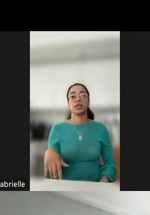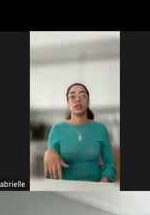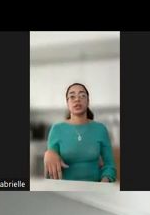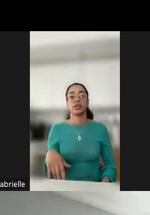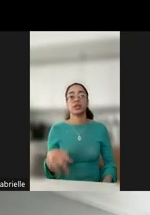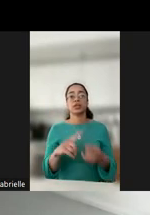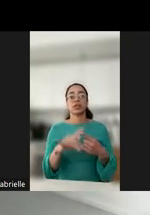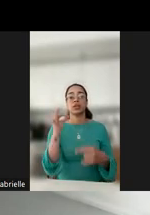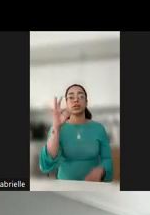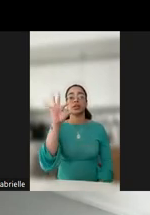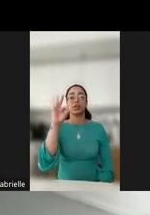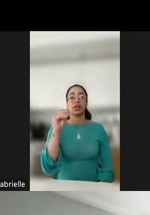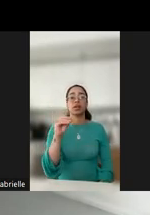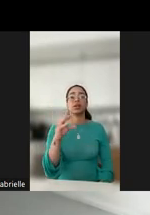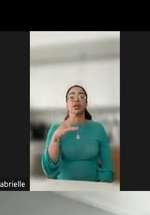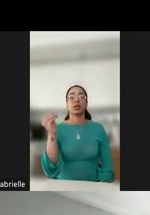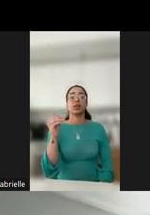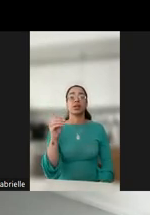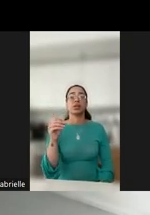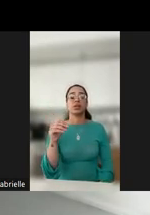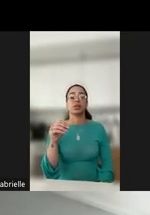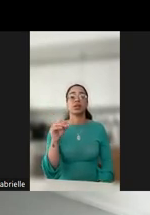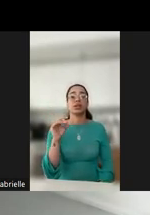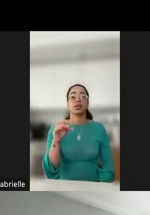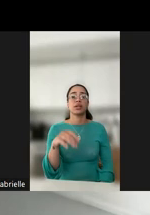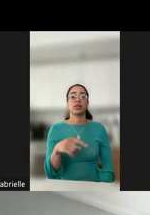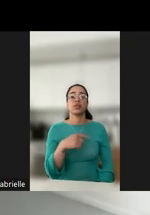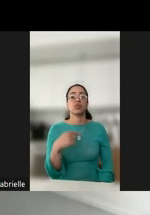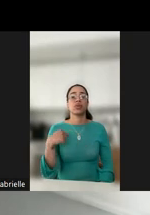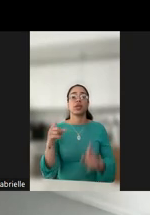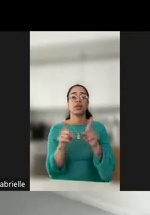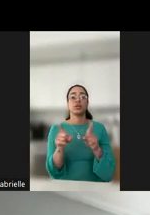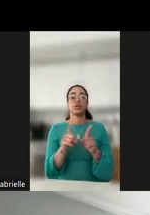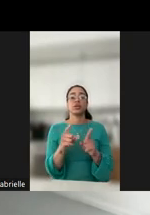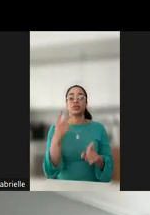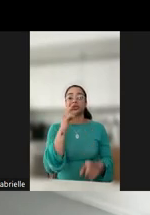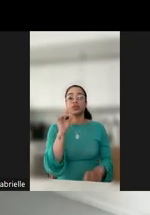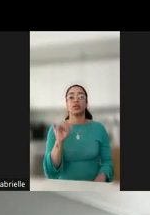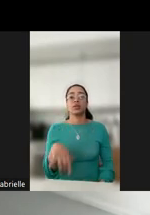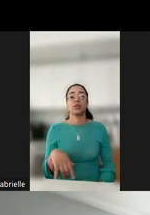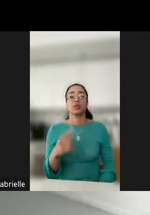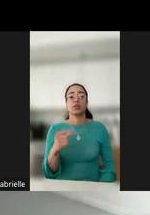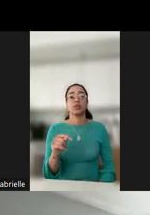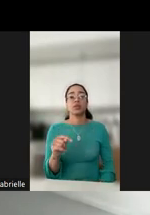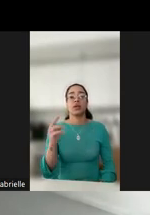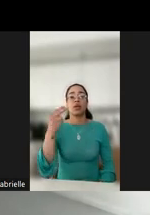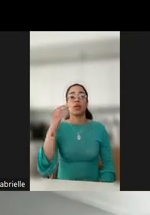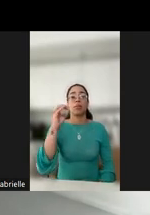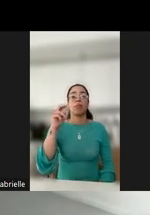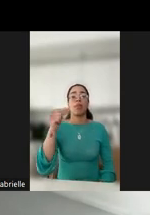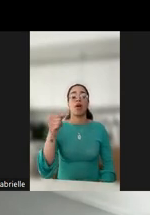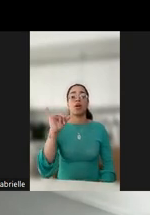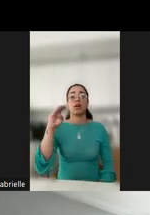And after the 80s, you guys also see that Hmong became a secondary immigration back